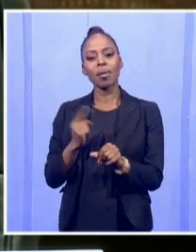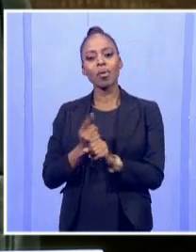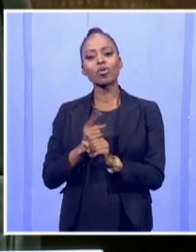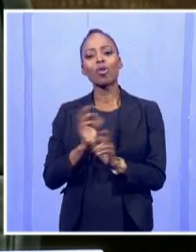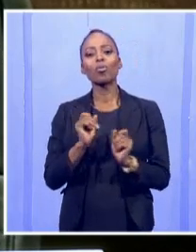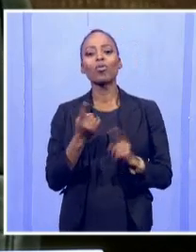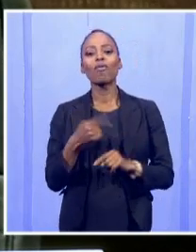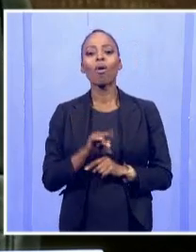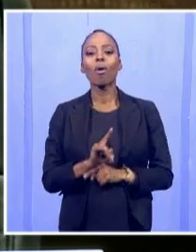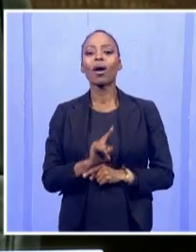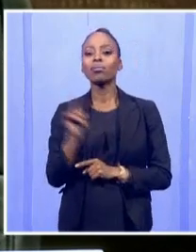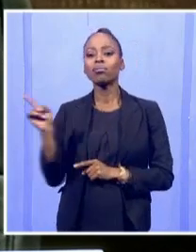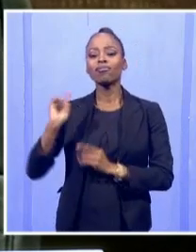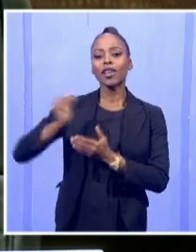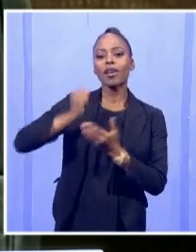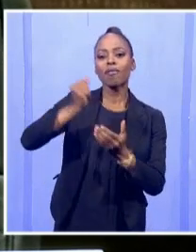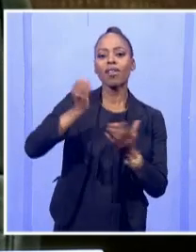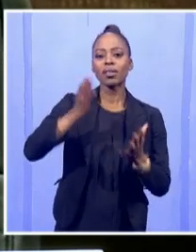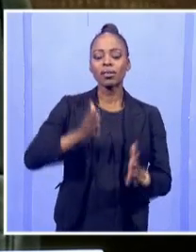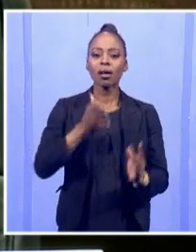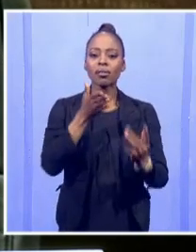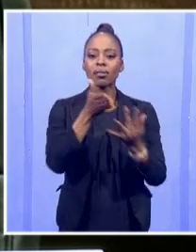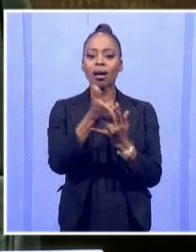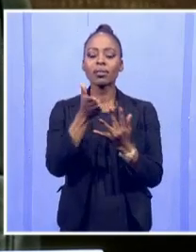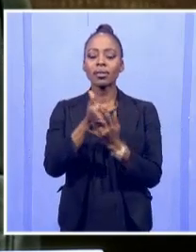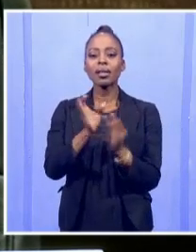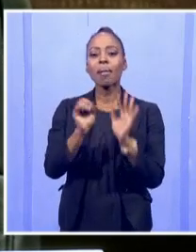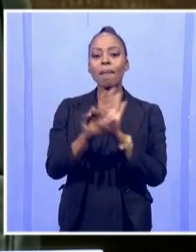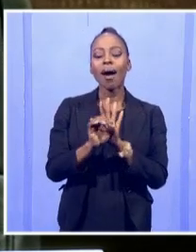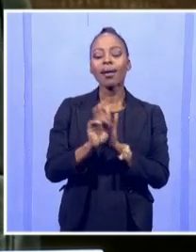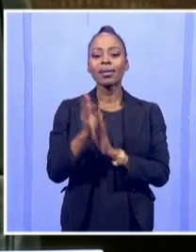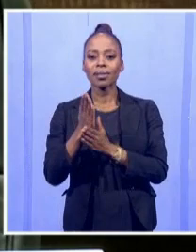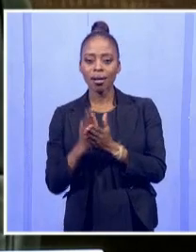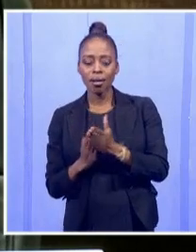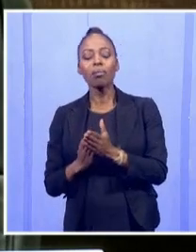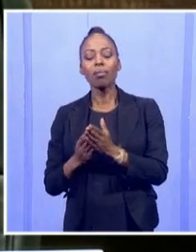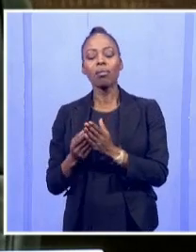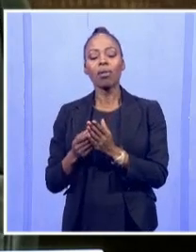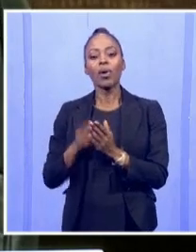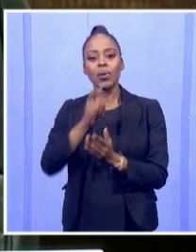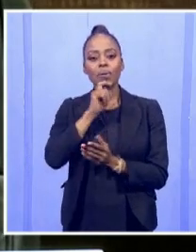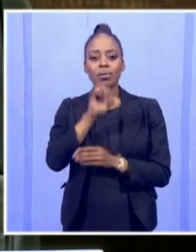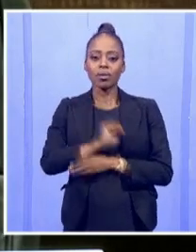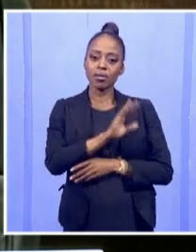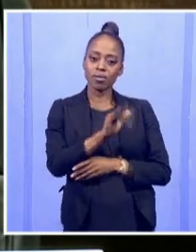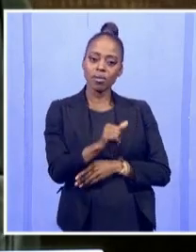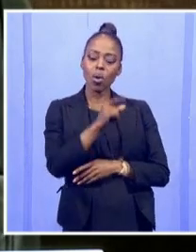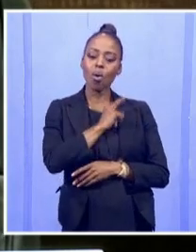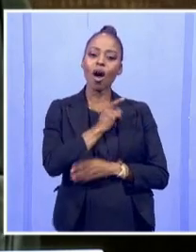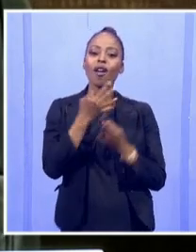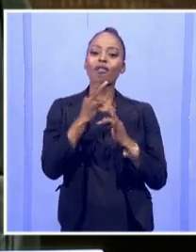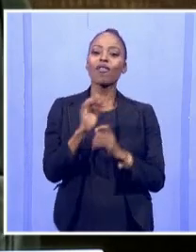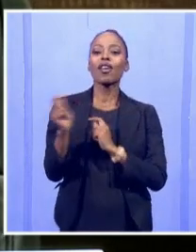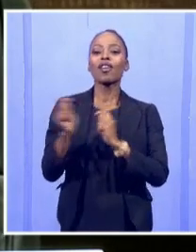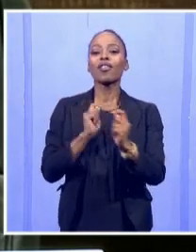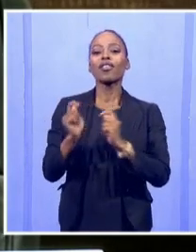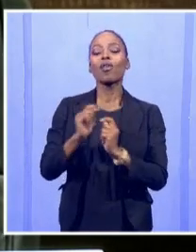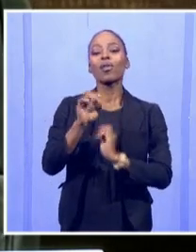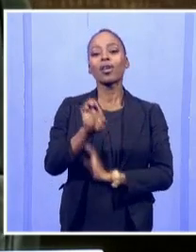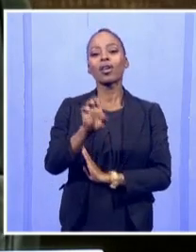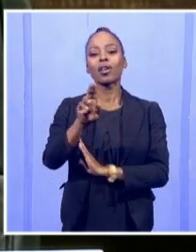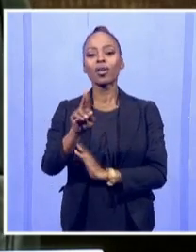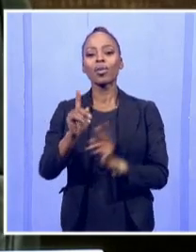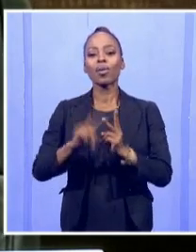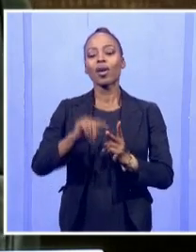for investors to reach other markets through South Africa. South Africa has a free trade deal with the European Union and the